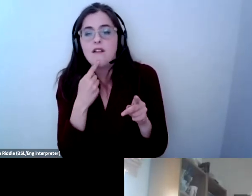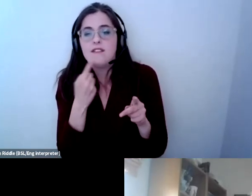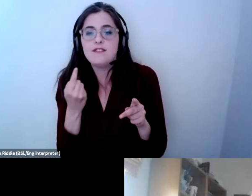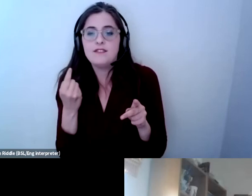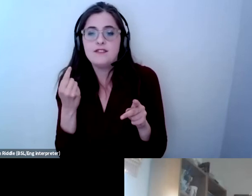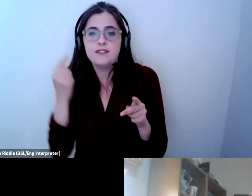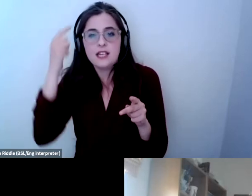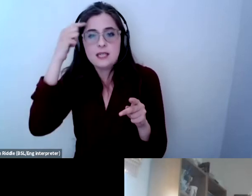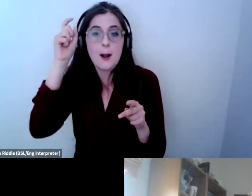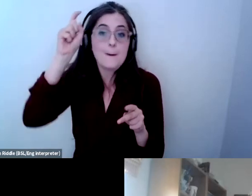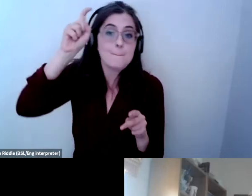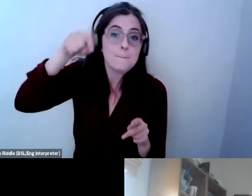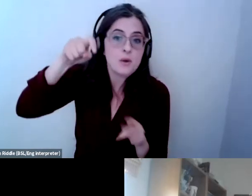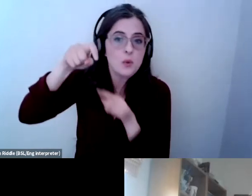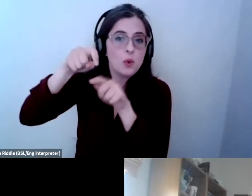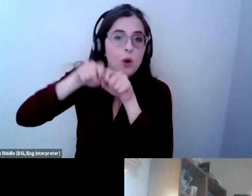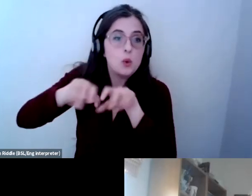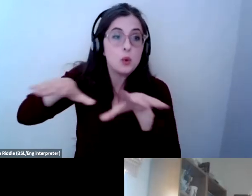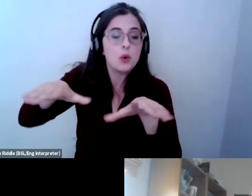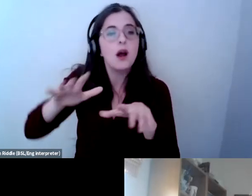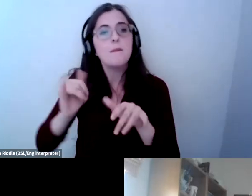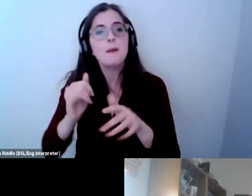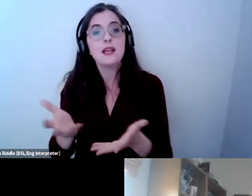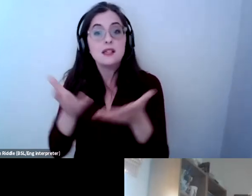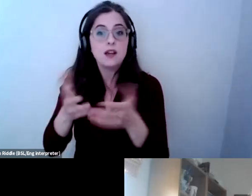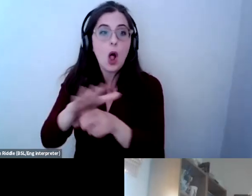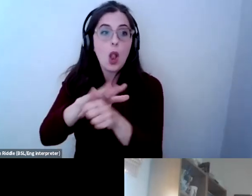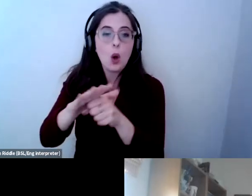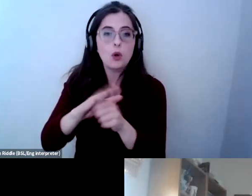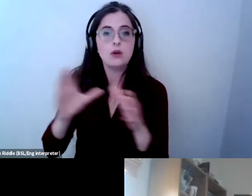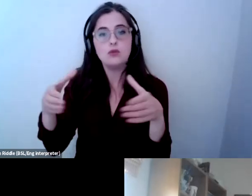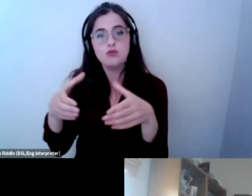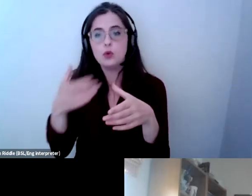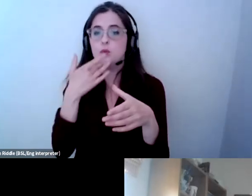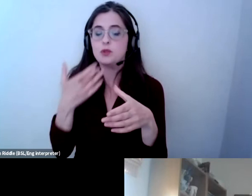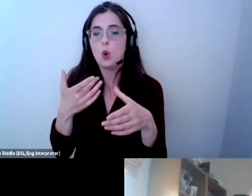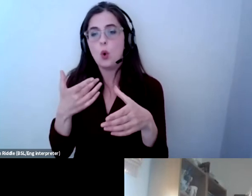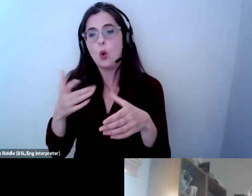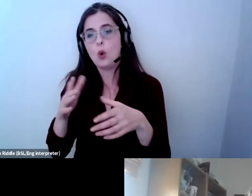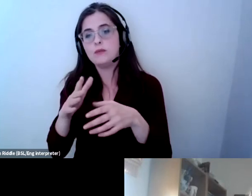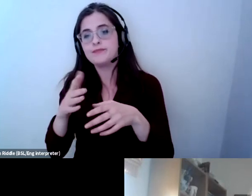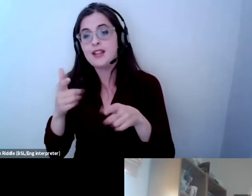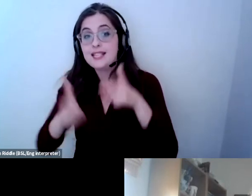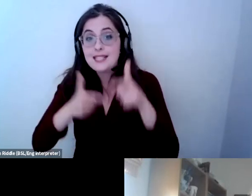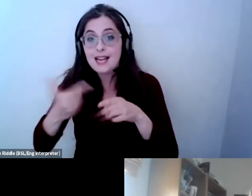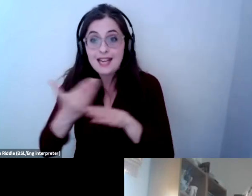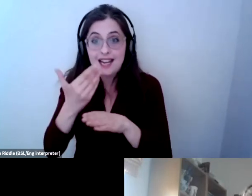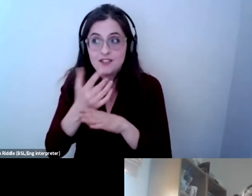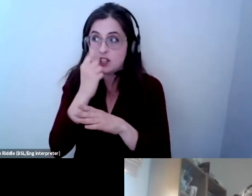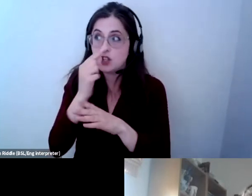in those cities so local groups, local cycling activists are encouraged to do what you've